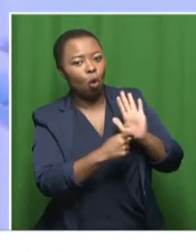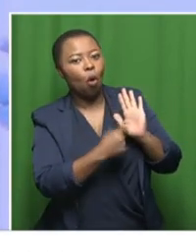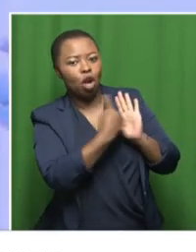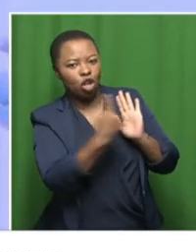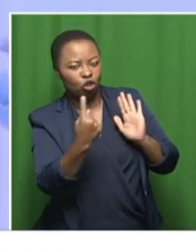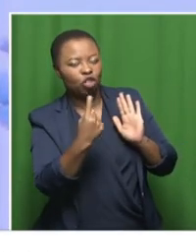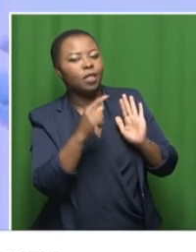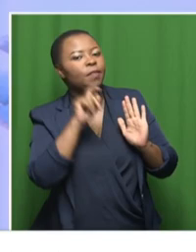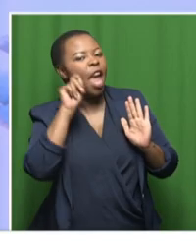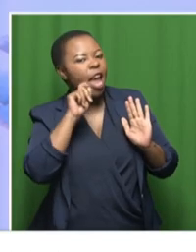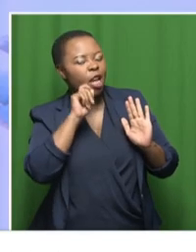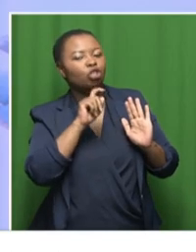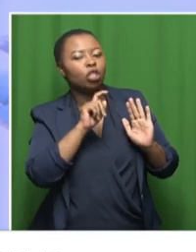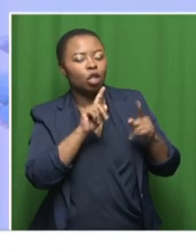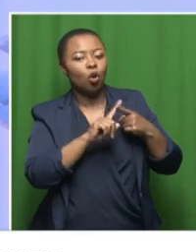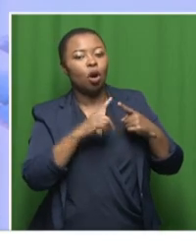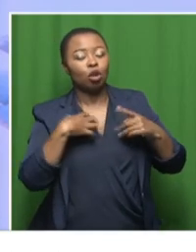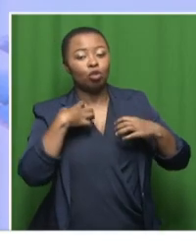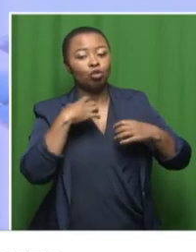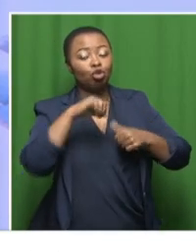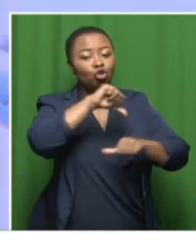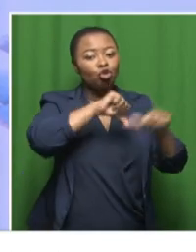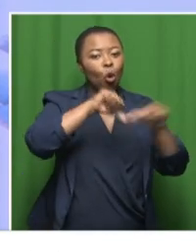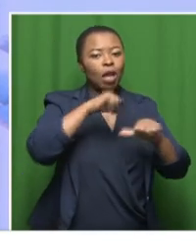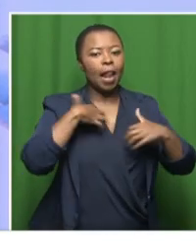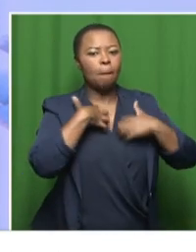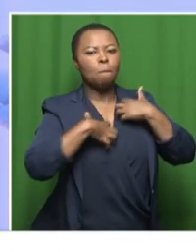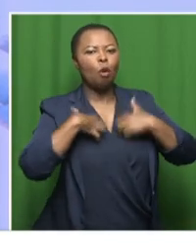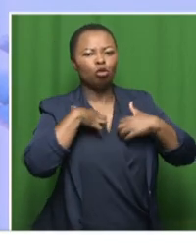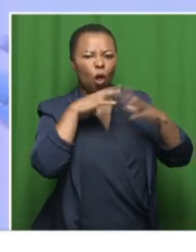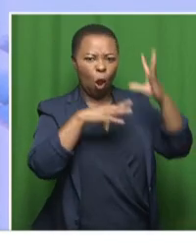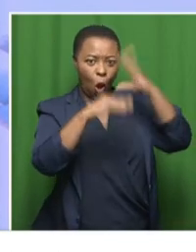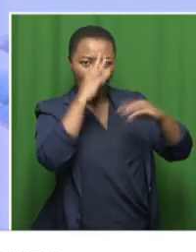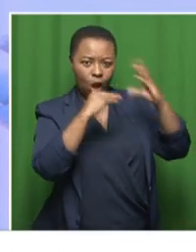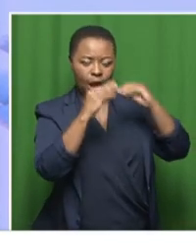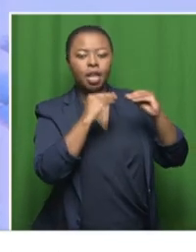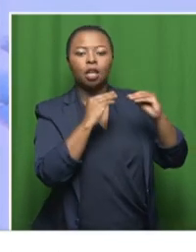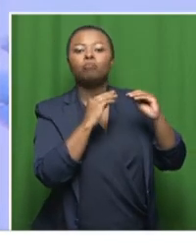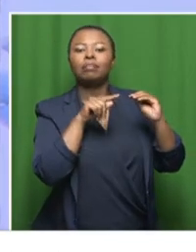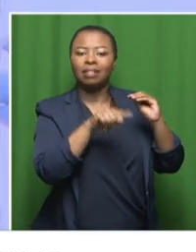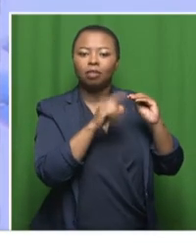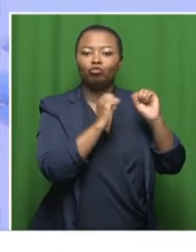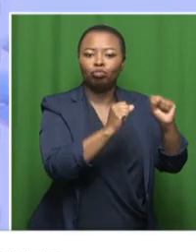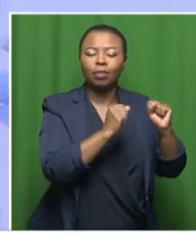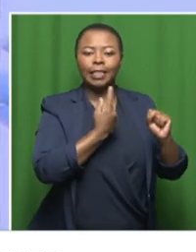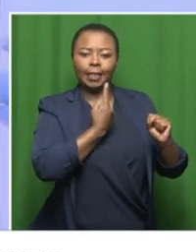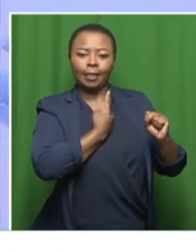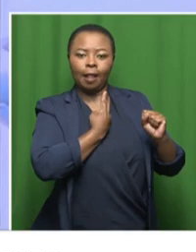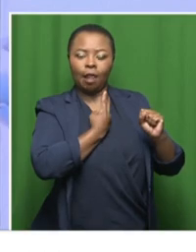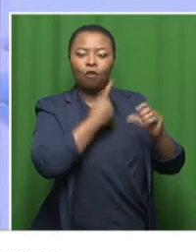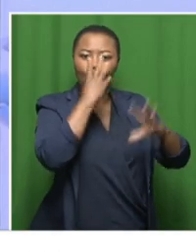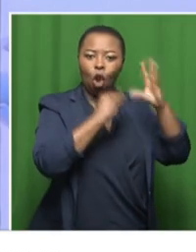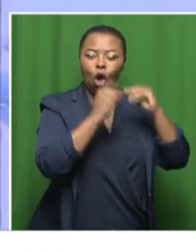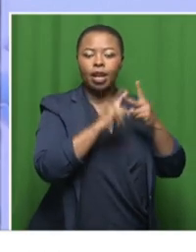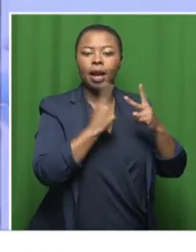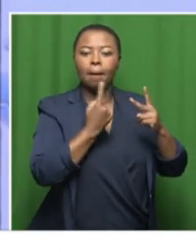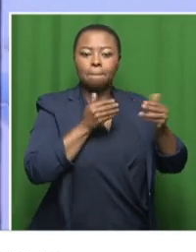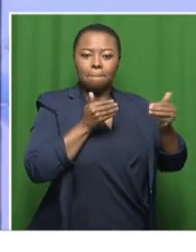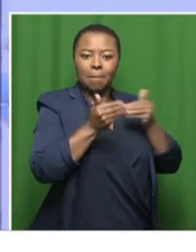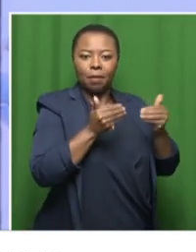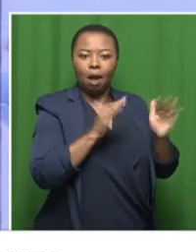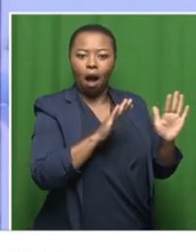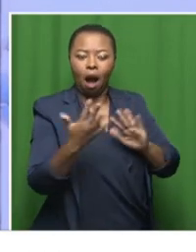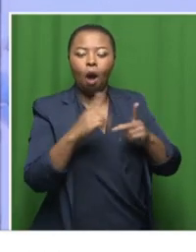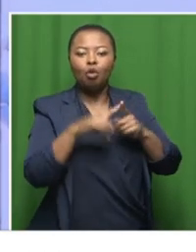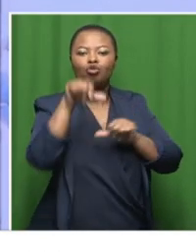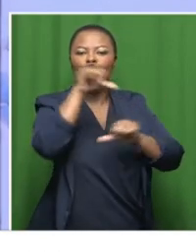We address social-emotional learning. So that would be self-awareness, self-management, to manage themselves better, to be more